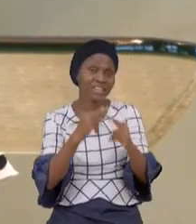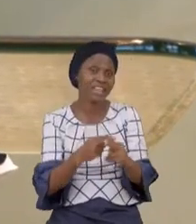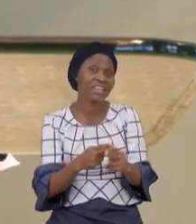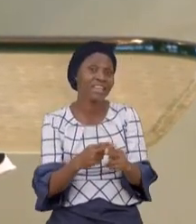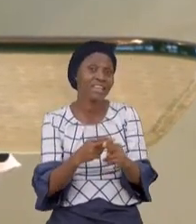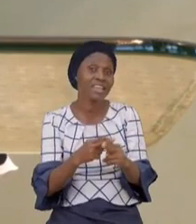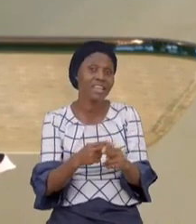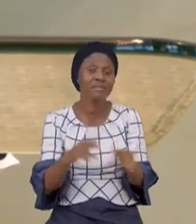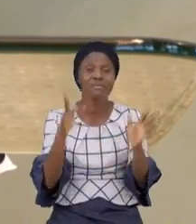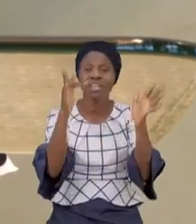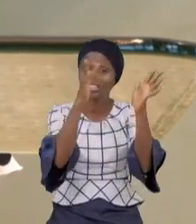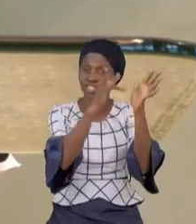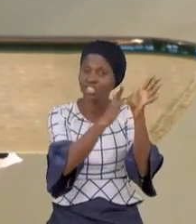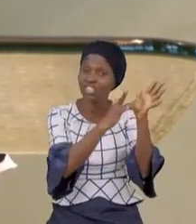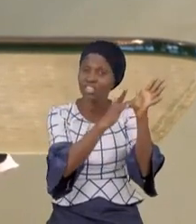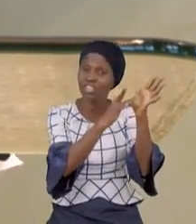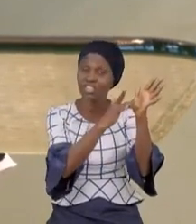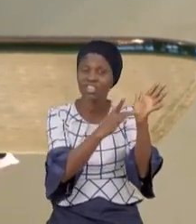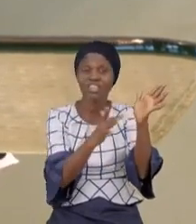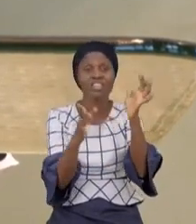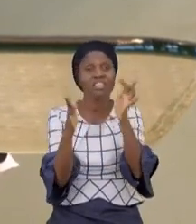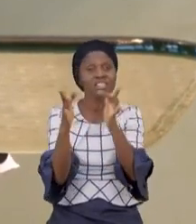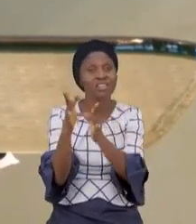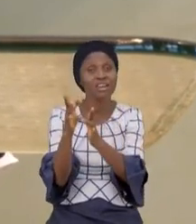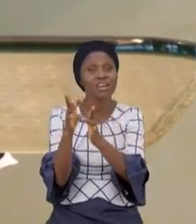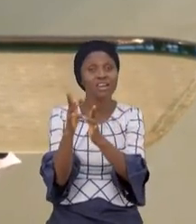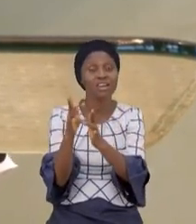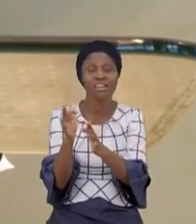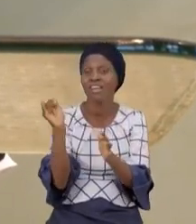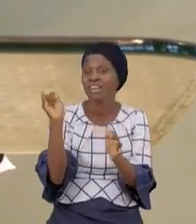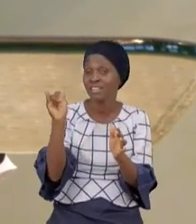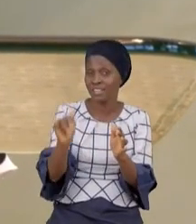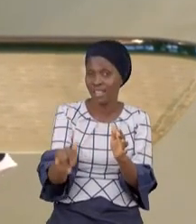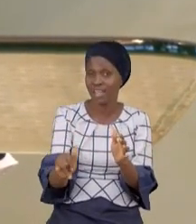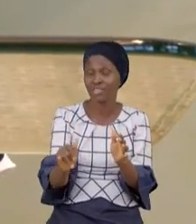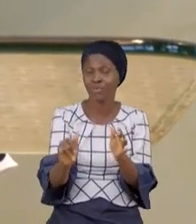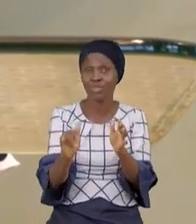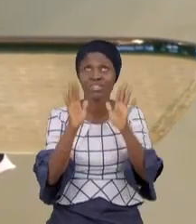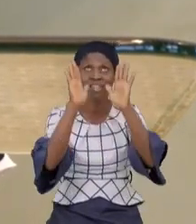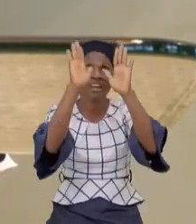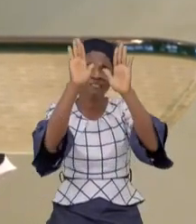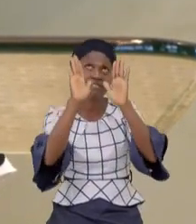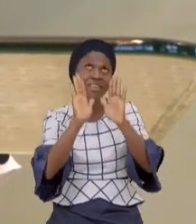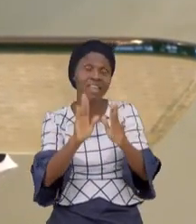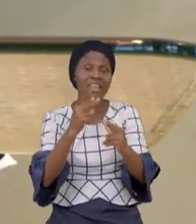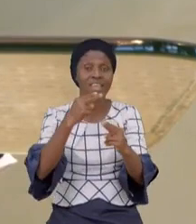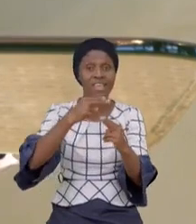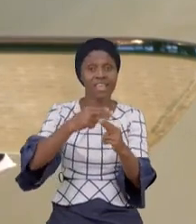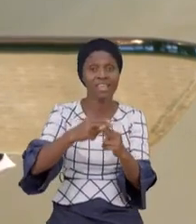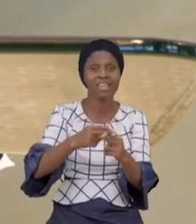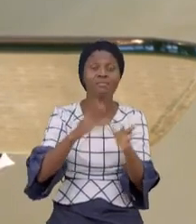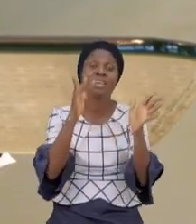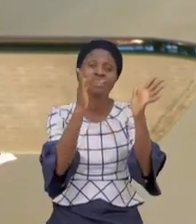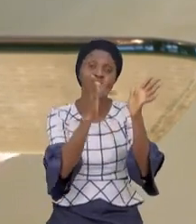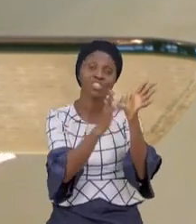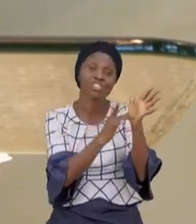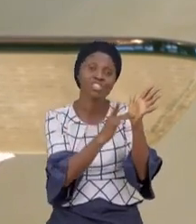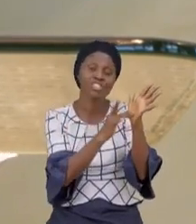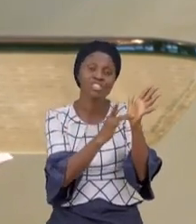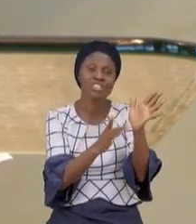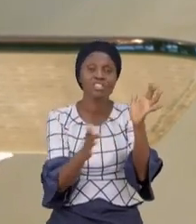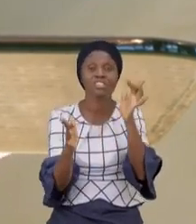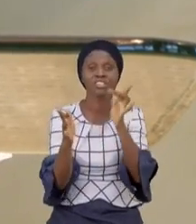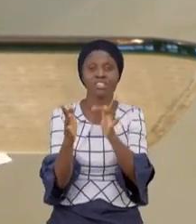wonderful name, Jesus, Jesus. That wonderful name,